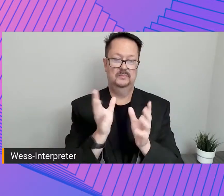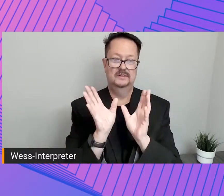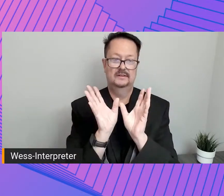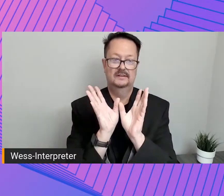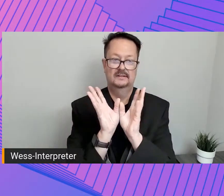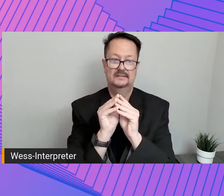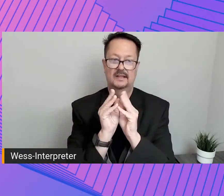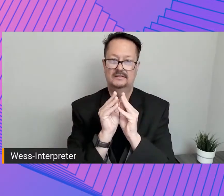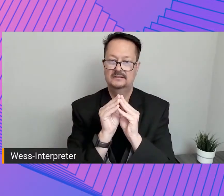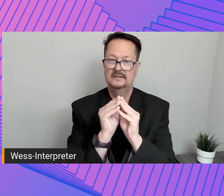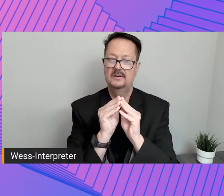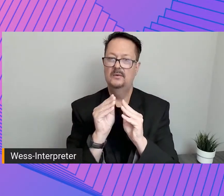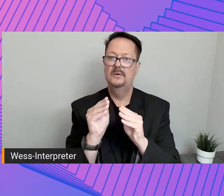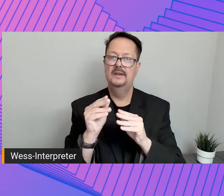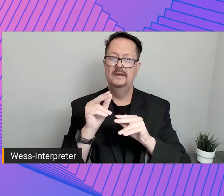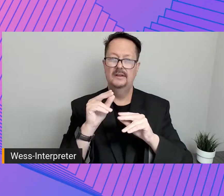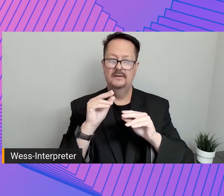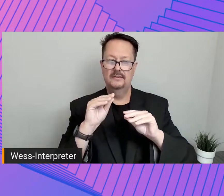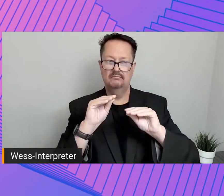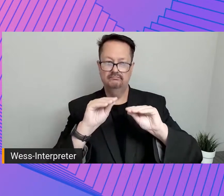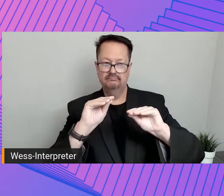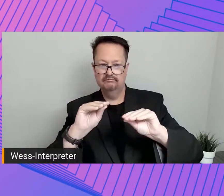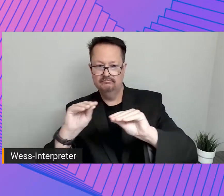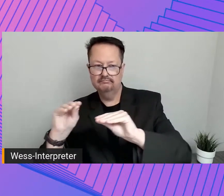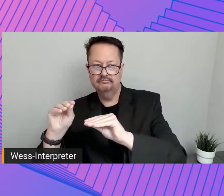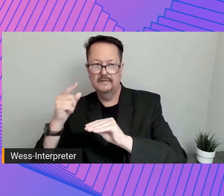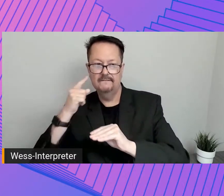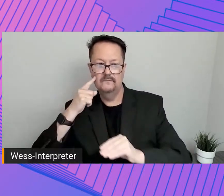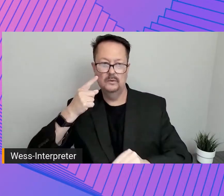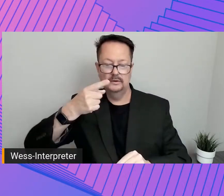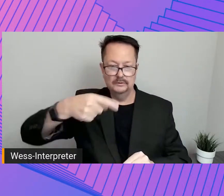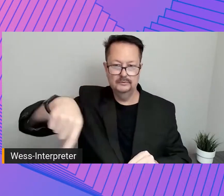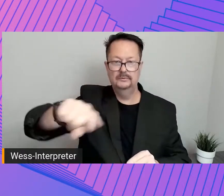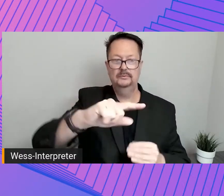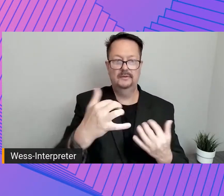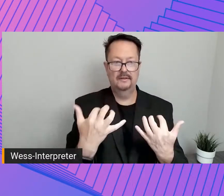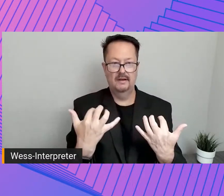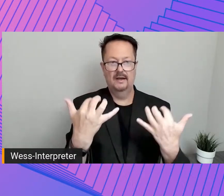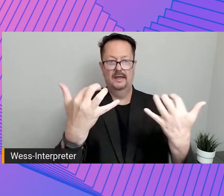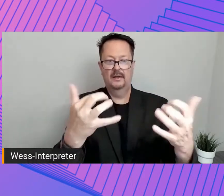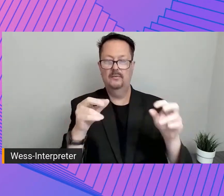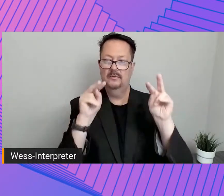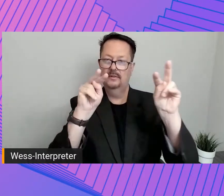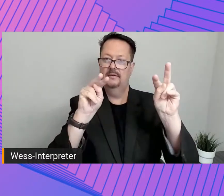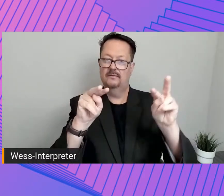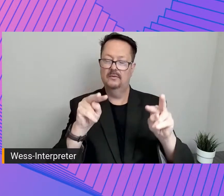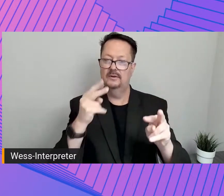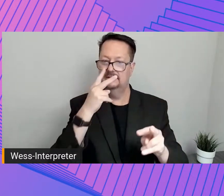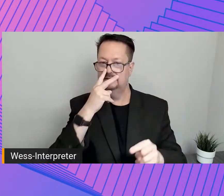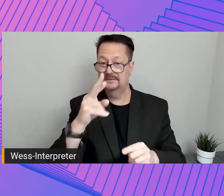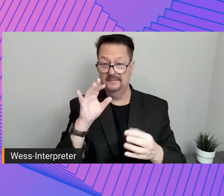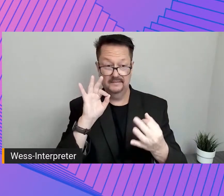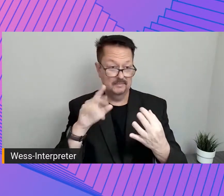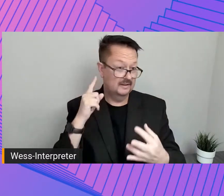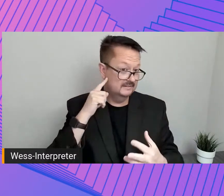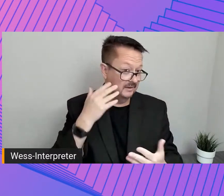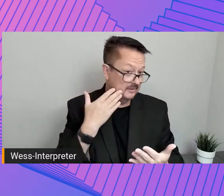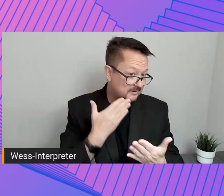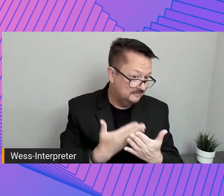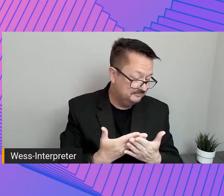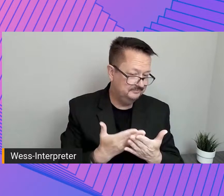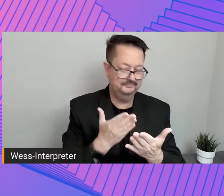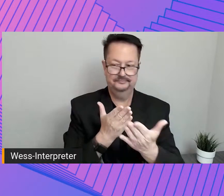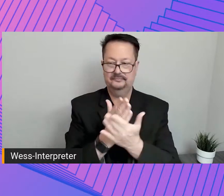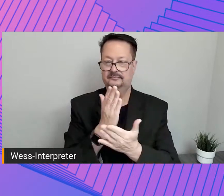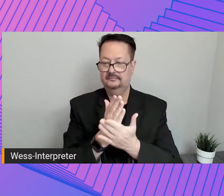specifically for you as part of this audience, and we're really looking forward to getting your feedback on it. Sound good? All right,